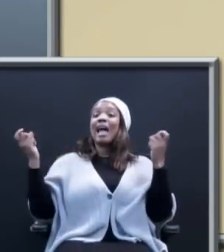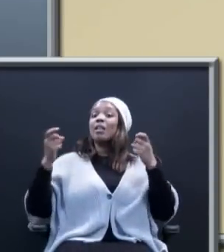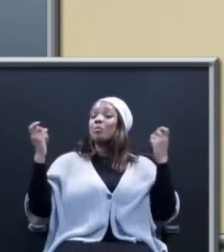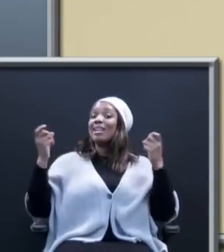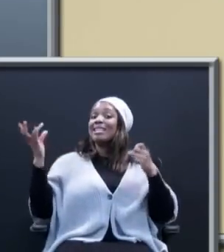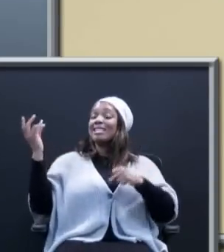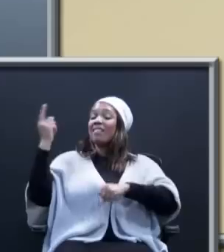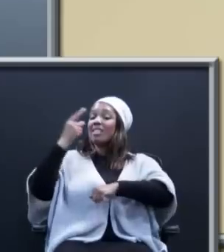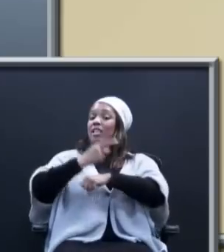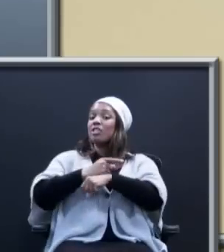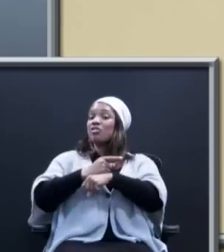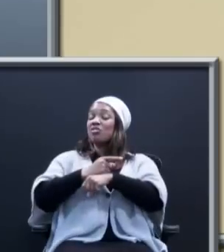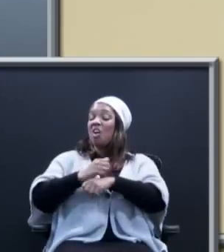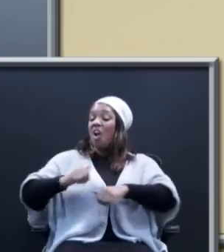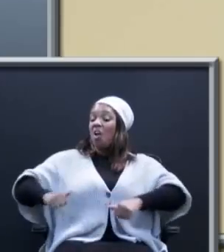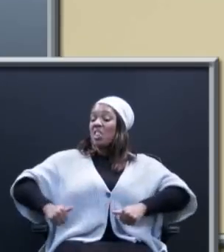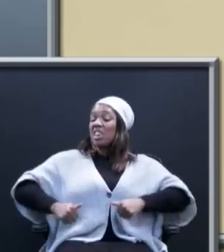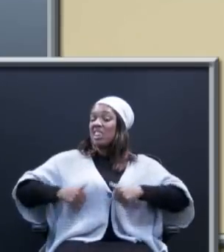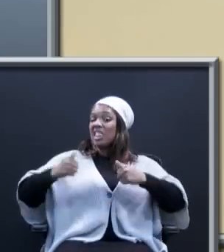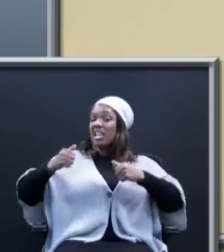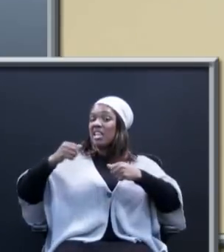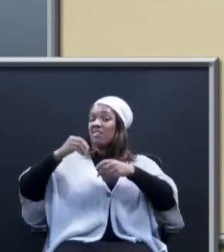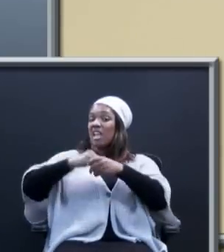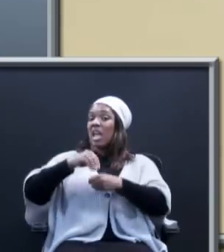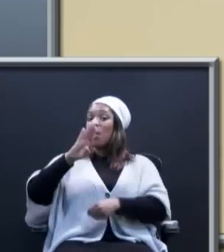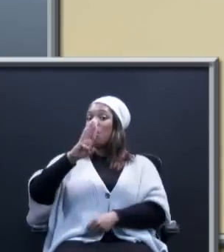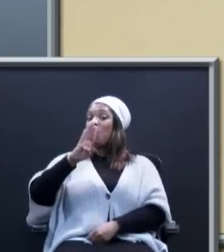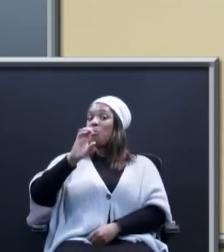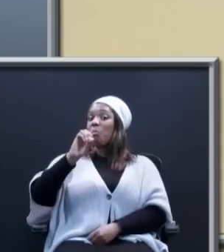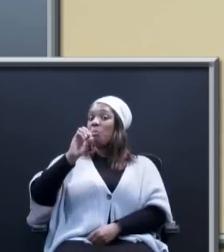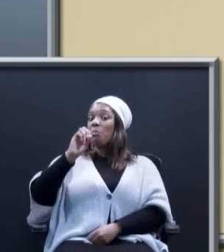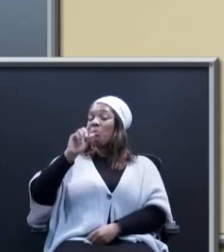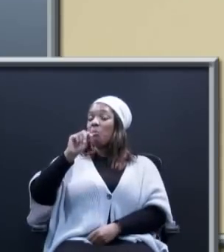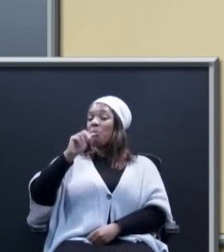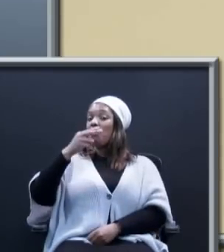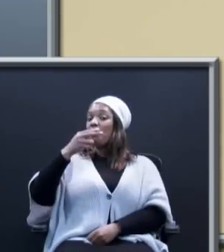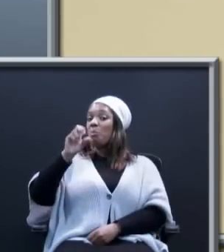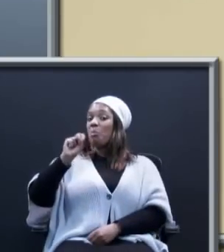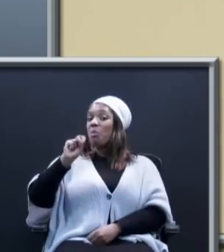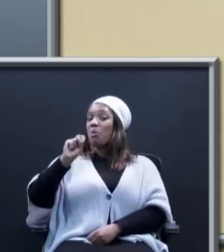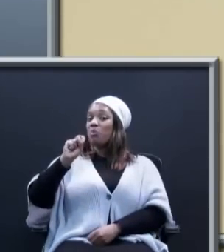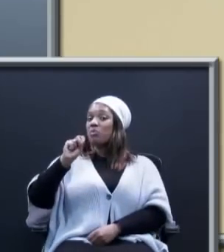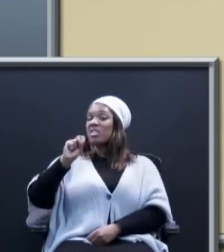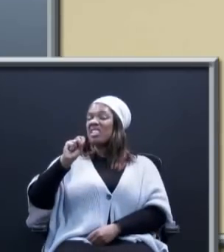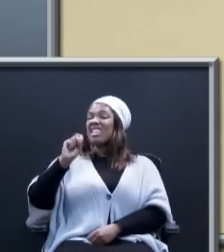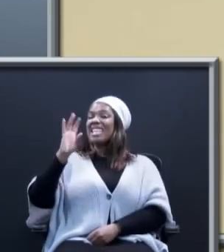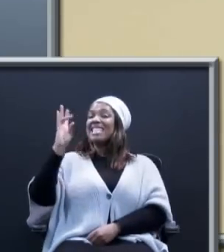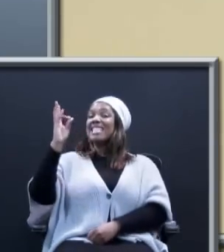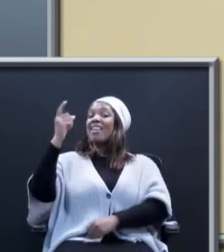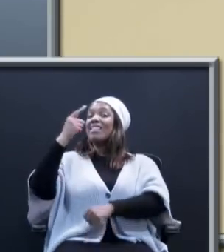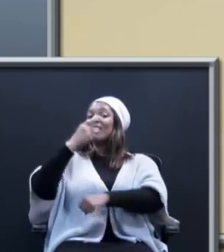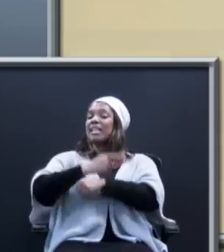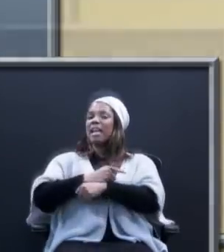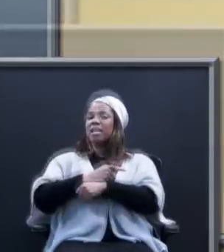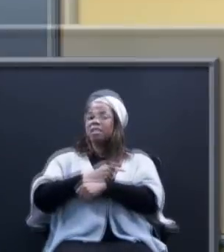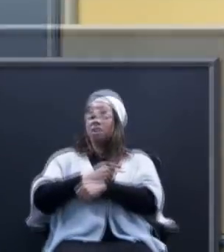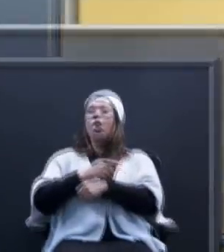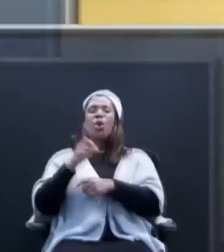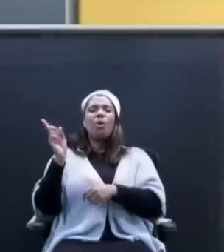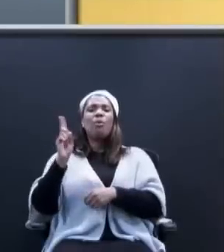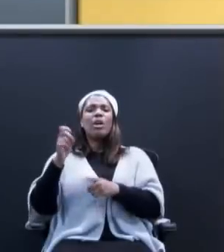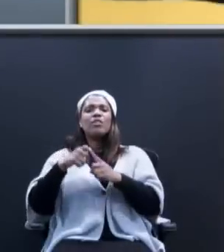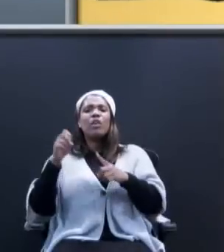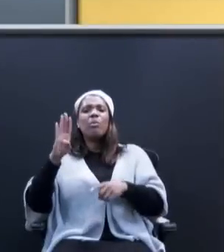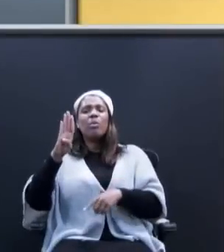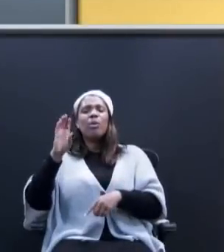in booths 7 days. You're going to dwell in booths 7 days. Where do you get the booths? You went and got the tree limb and shrigs